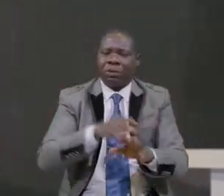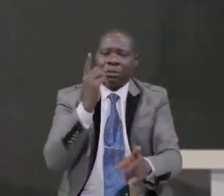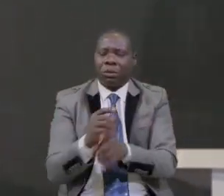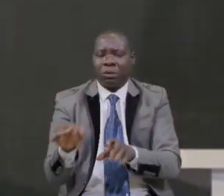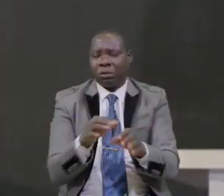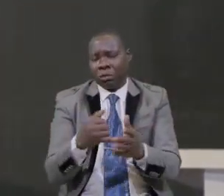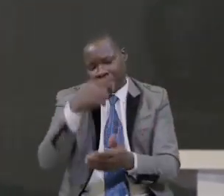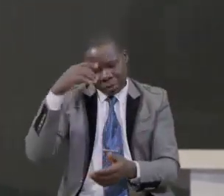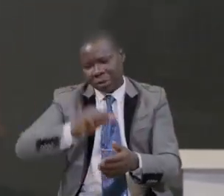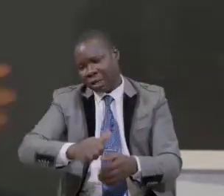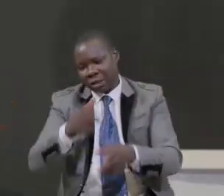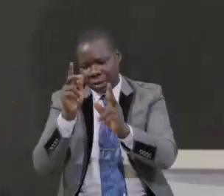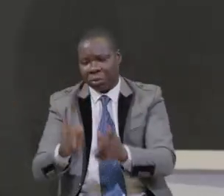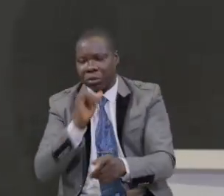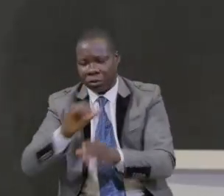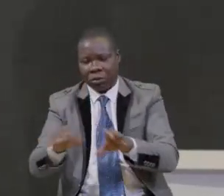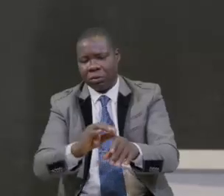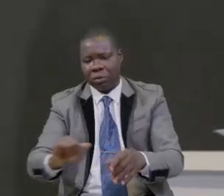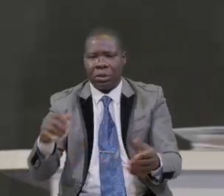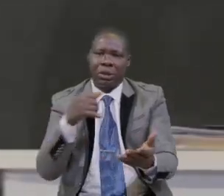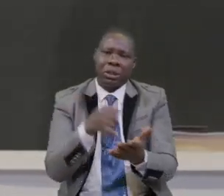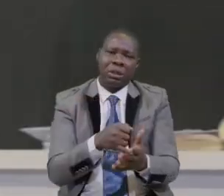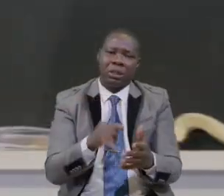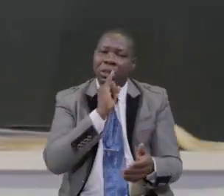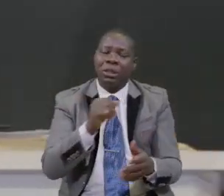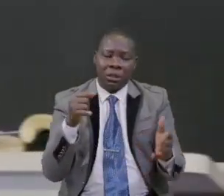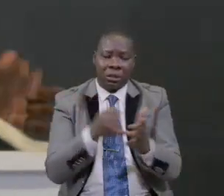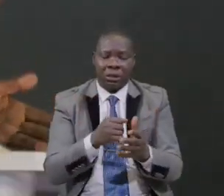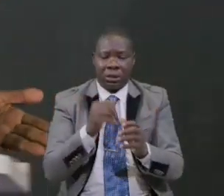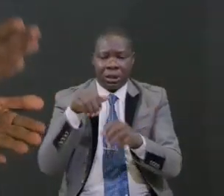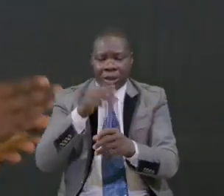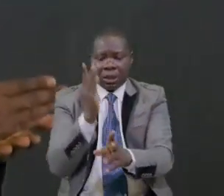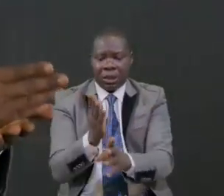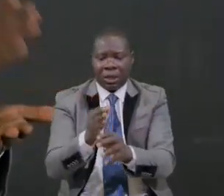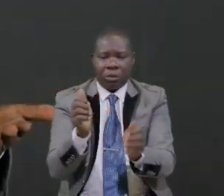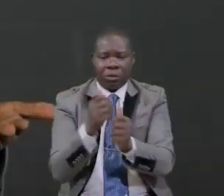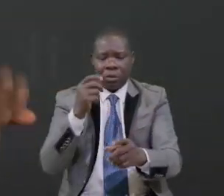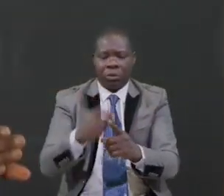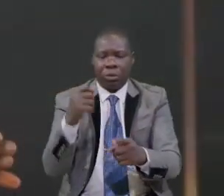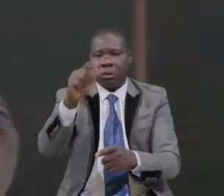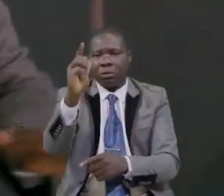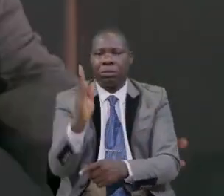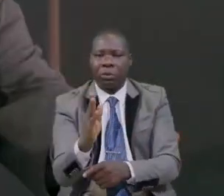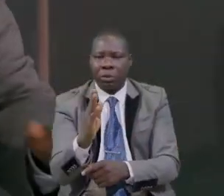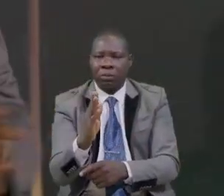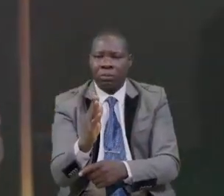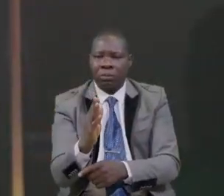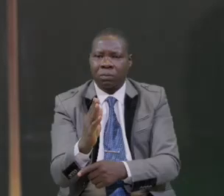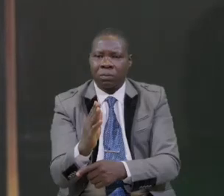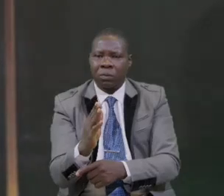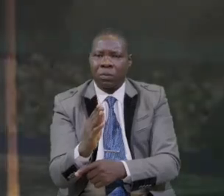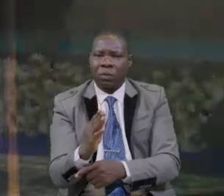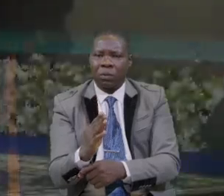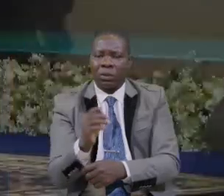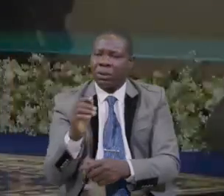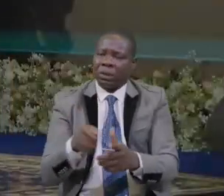is doing it. Is it according to the word? And then he slew the sacrifice, laid on the